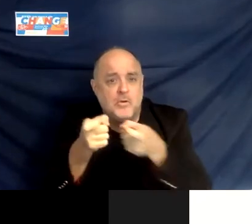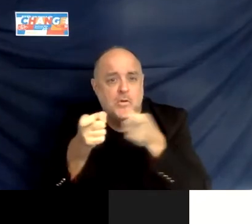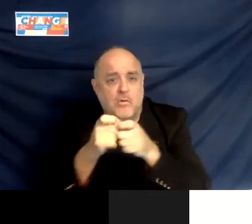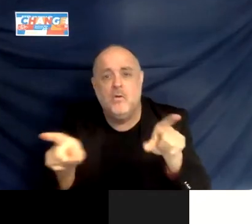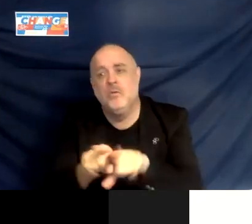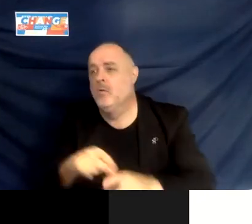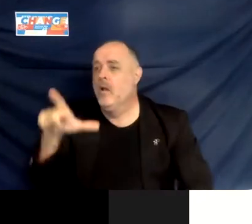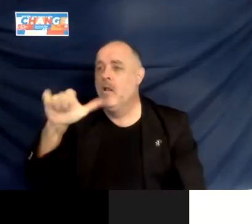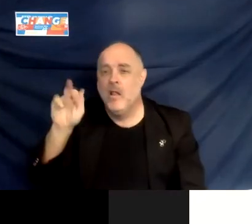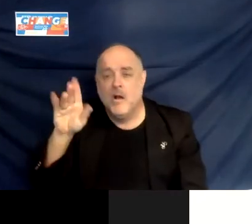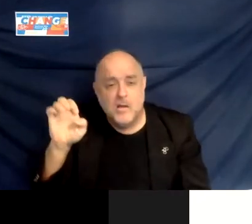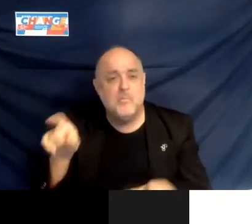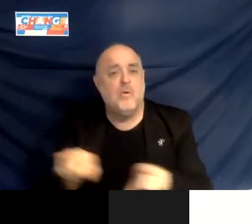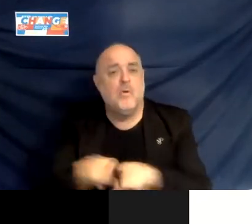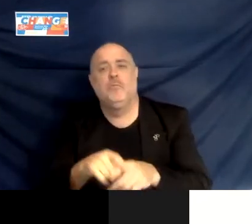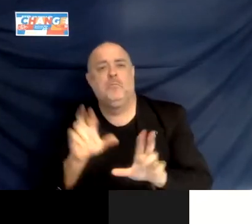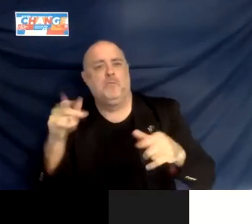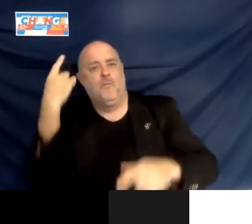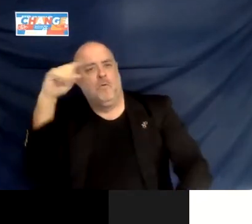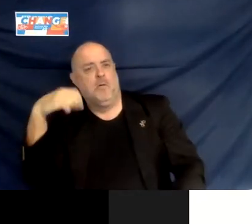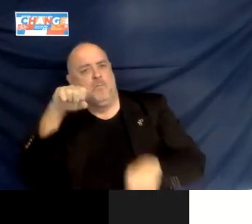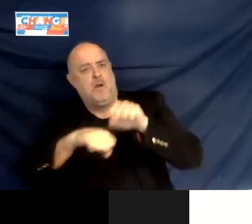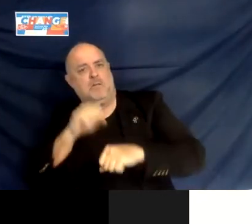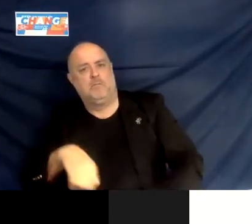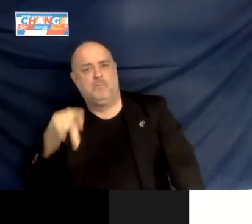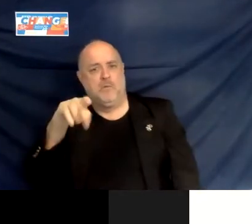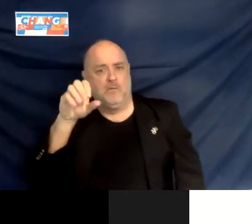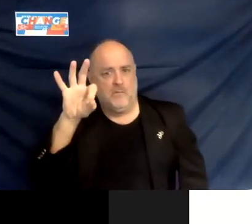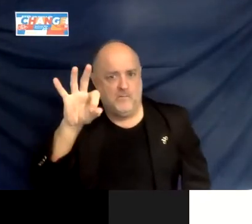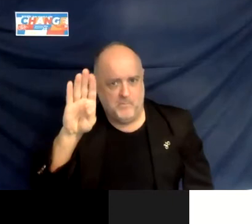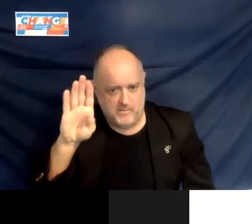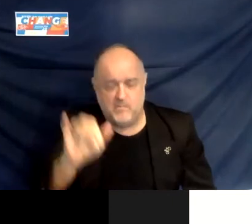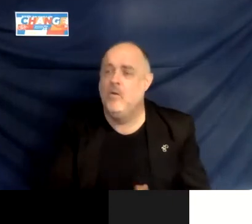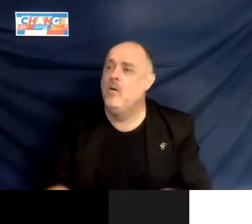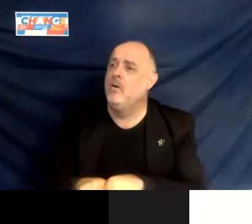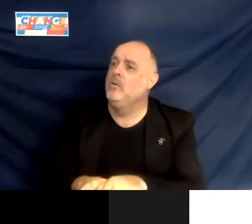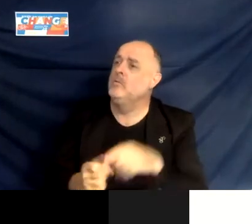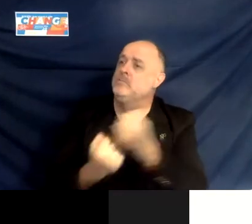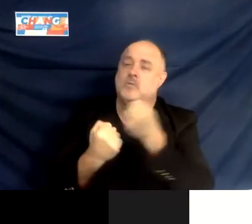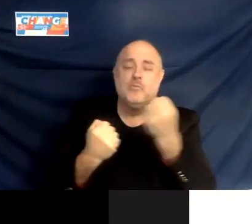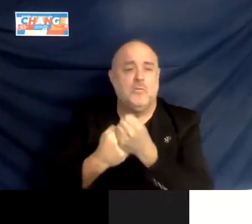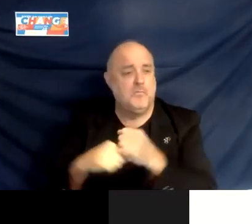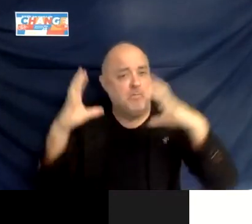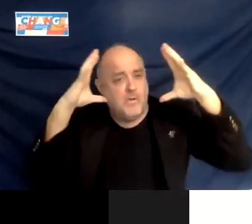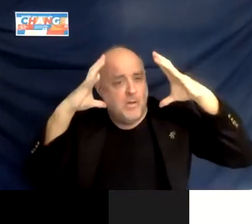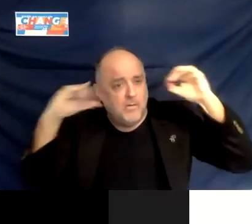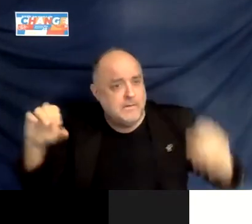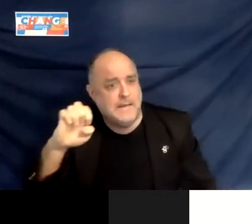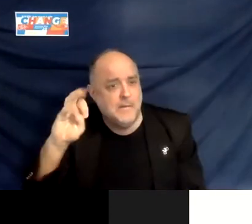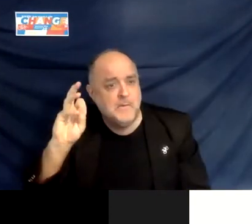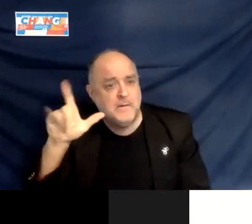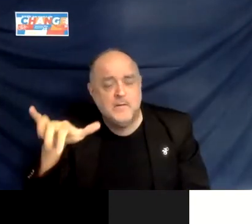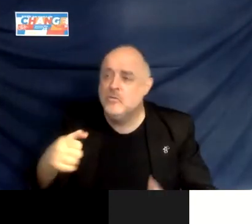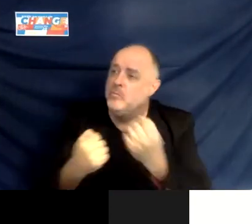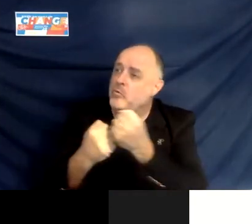Bikes, for their generous support of the summit this year. Also, a very special thank you to the Embassy of the Netherlands here in DC for supporting this virtual tour